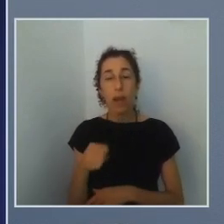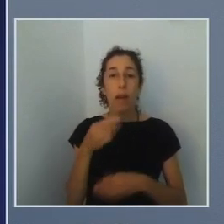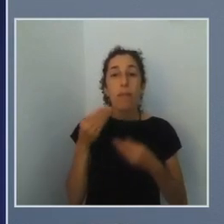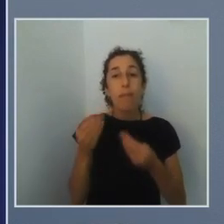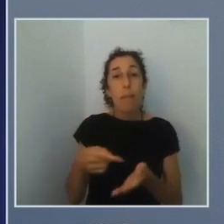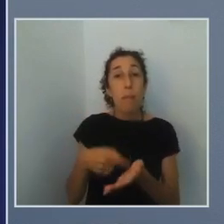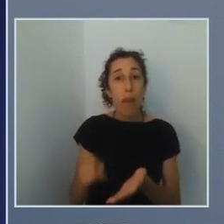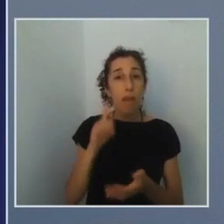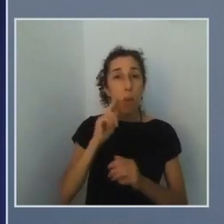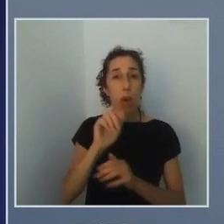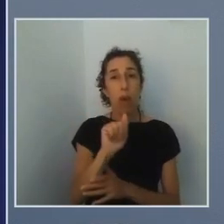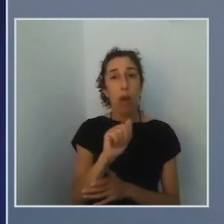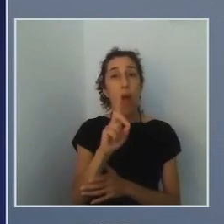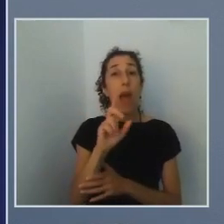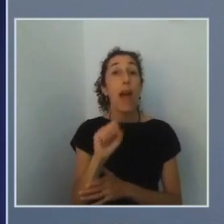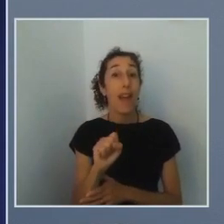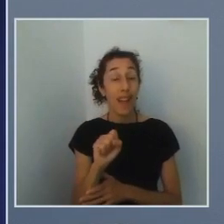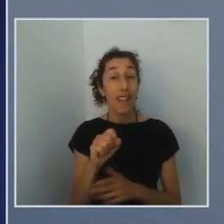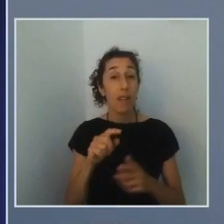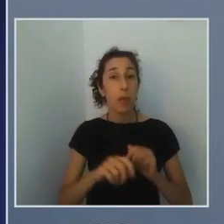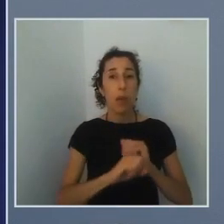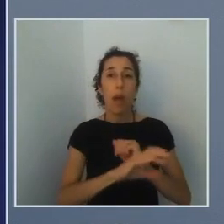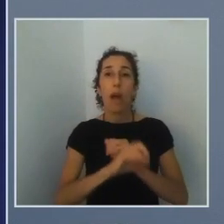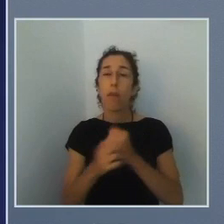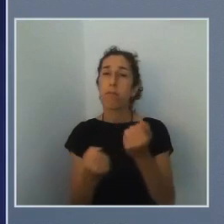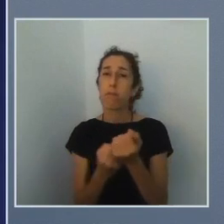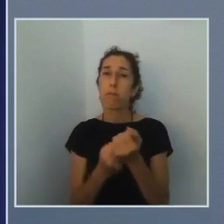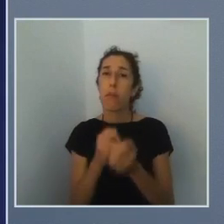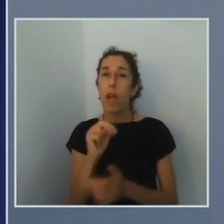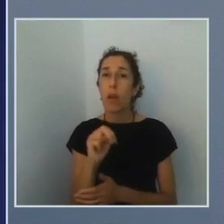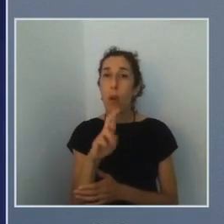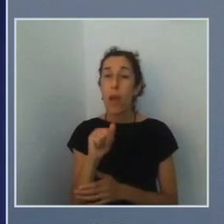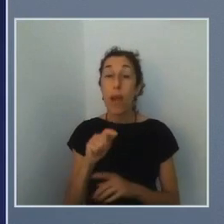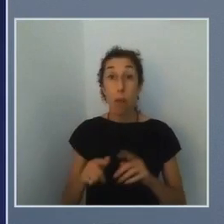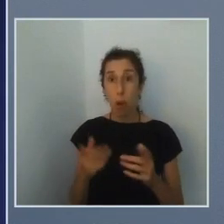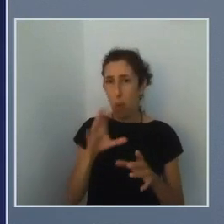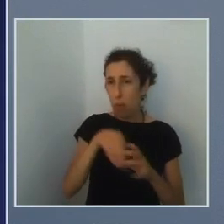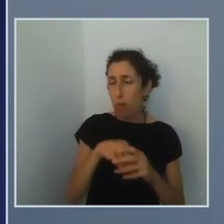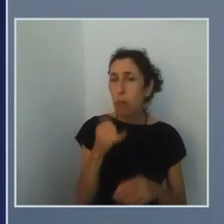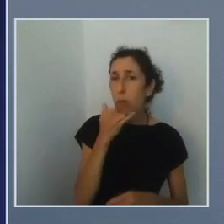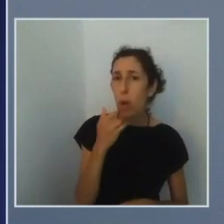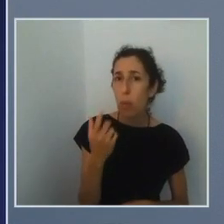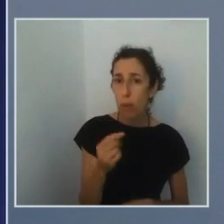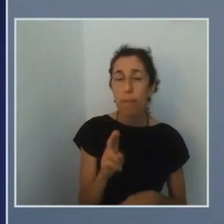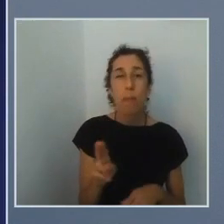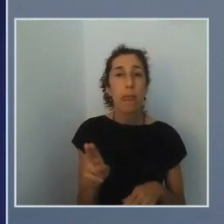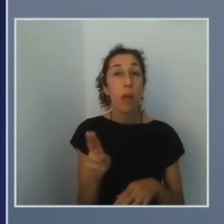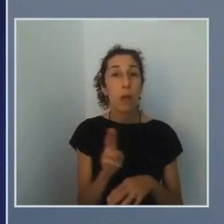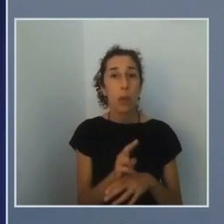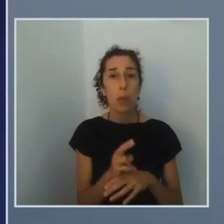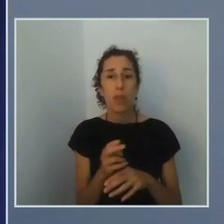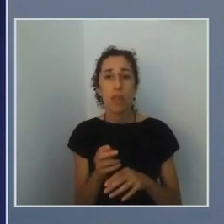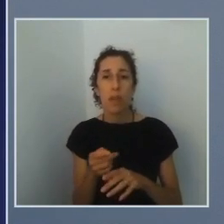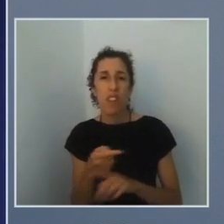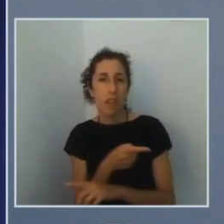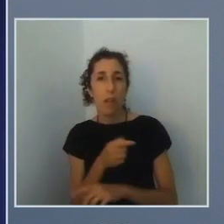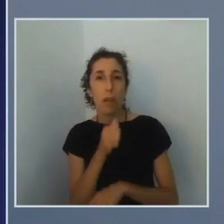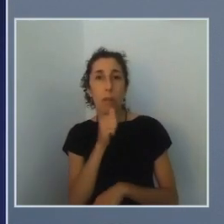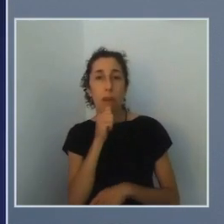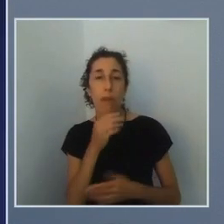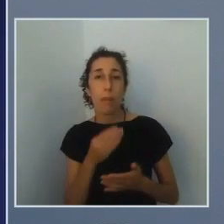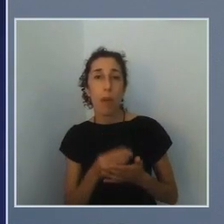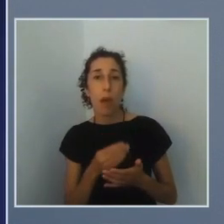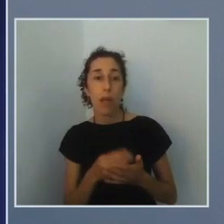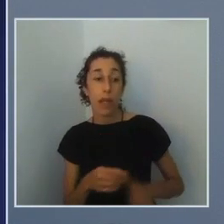these non-contractual, out-of-pocket expenses for Mr. LaPierre and other